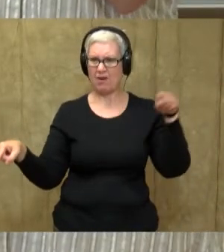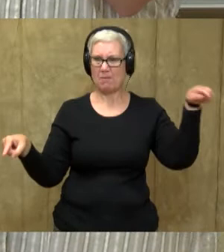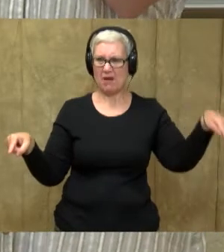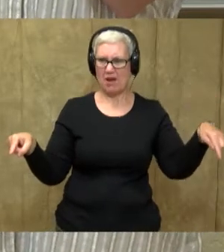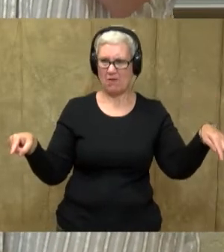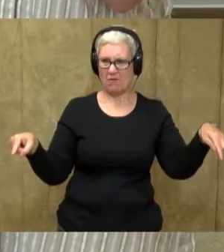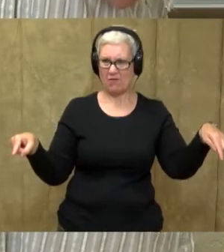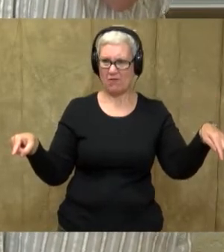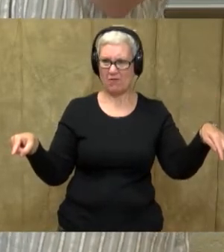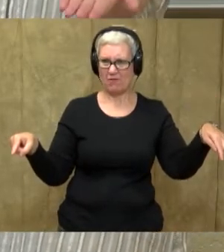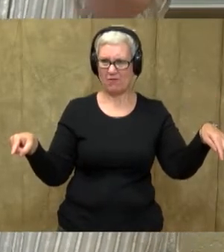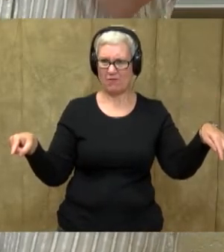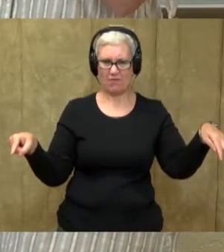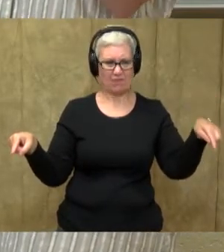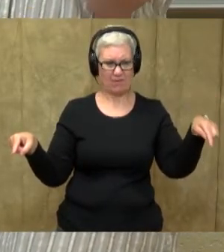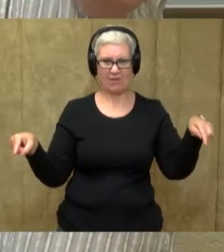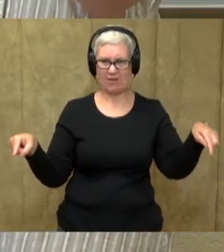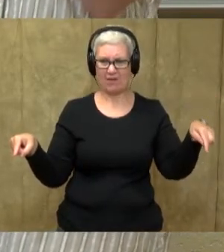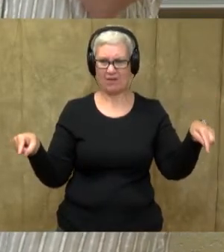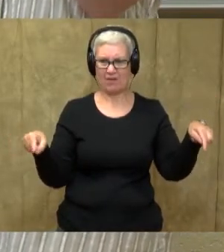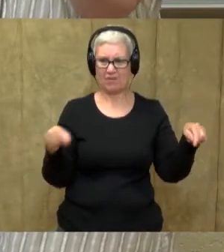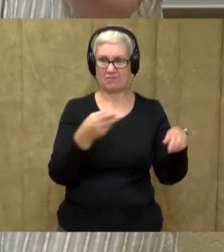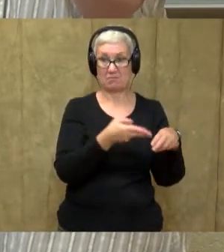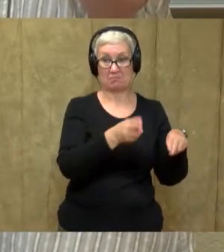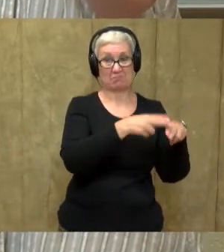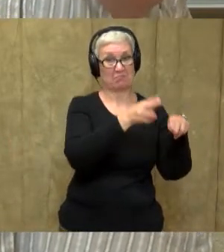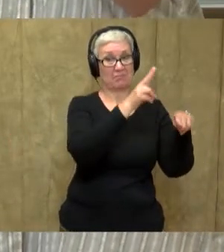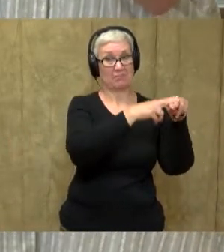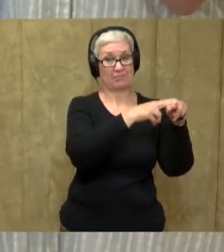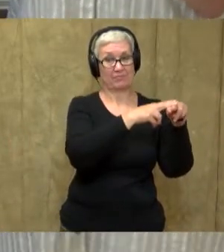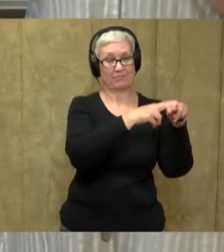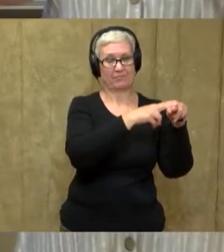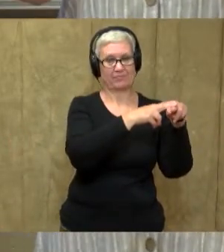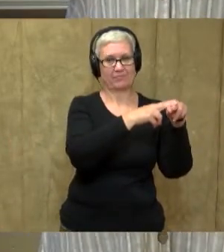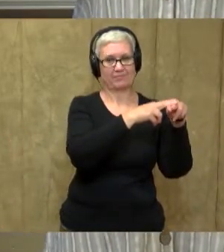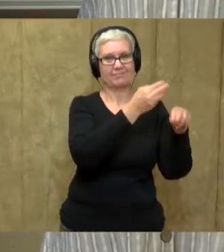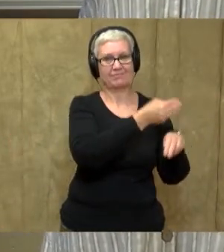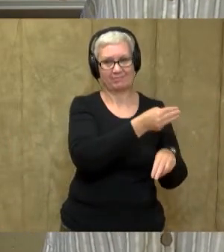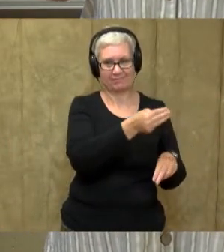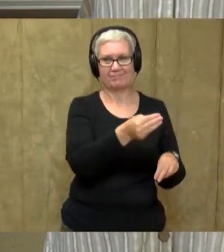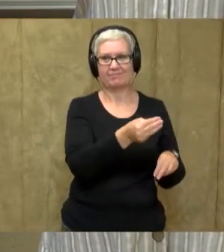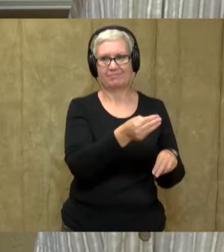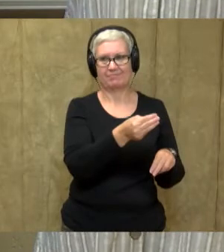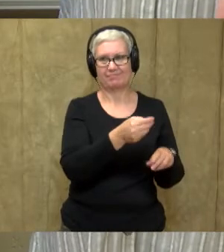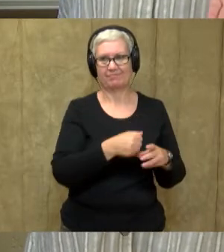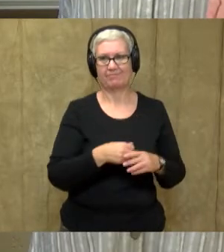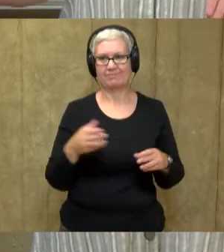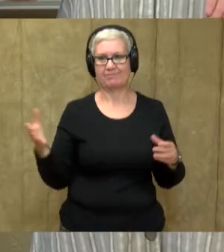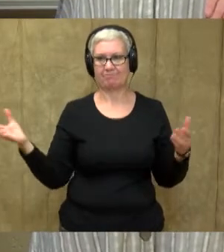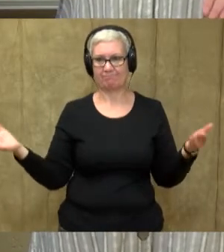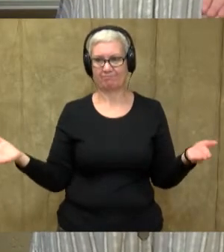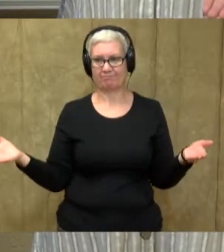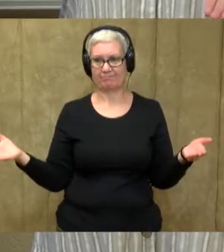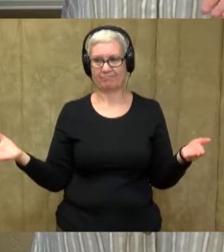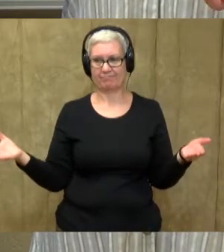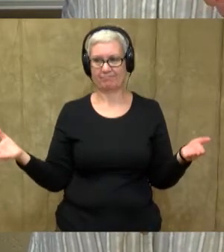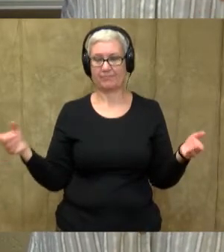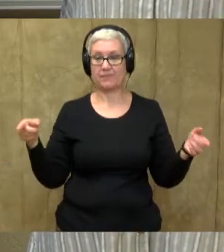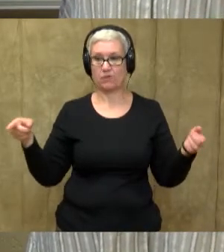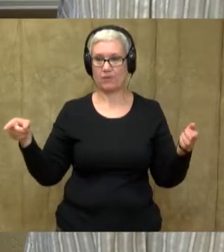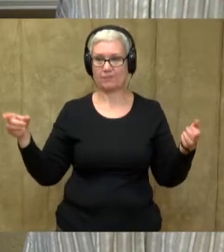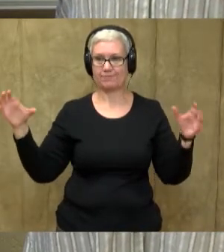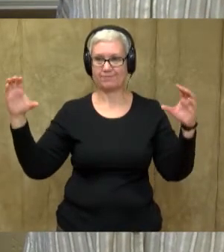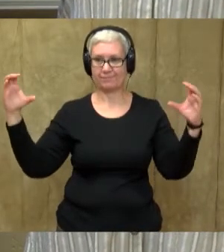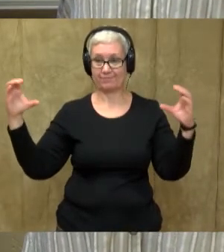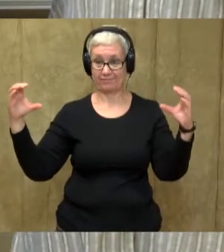juxtaposed, or it's shown that opposite but equal idea of material prosperity, poverty, prosperity. So